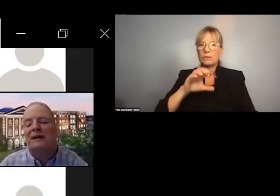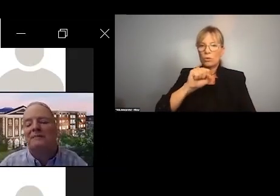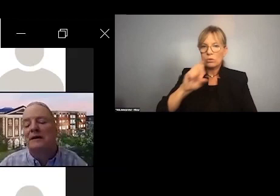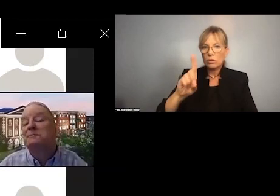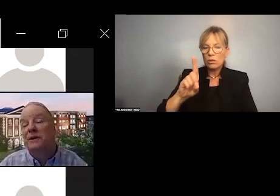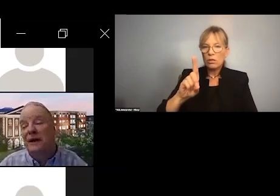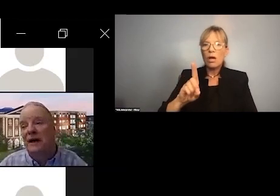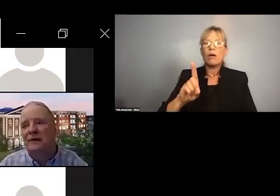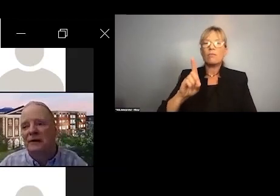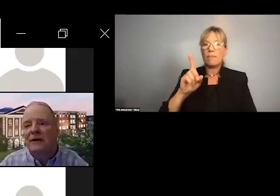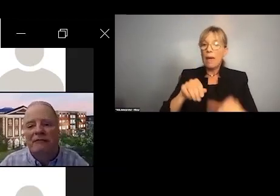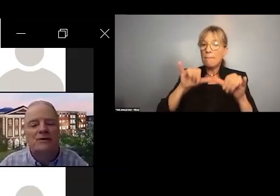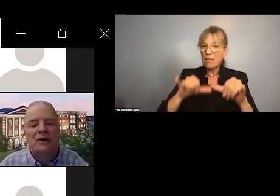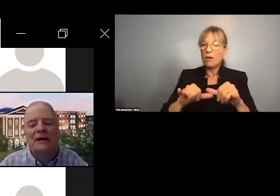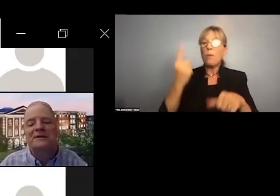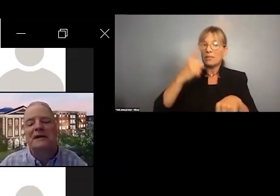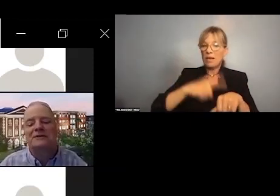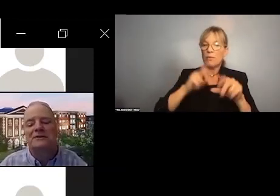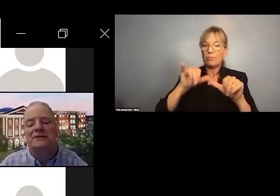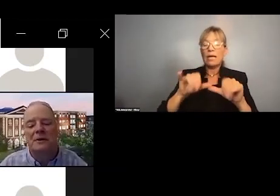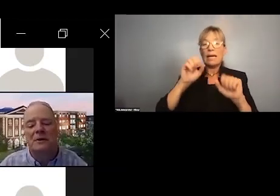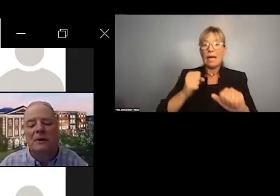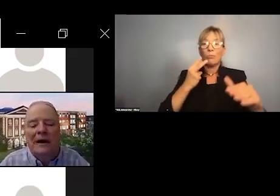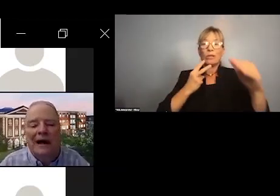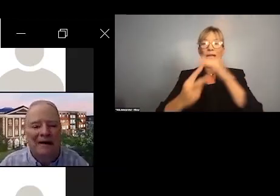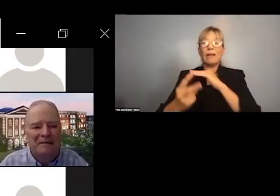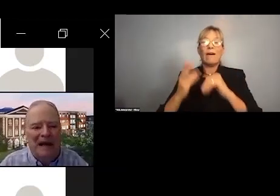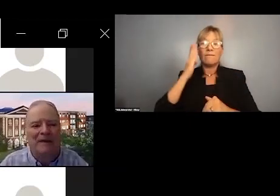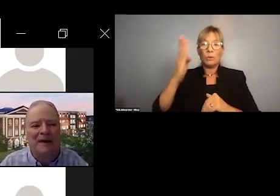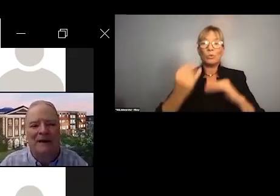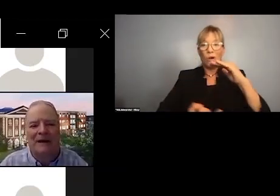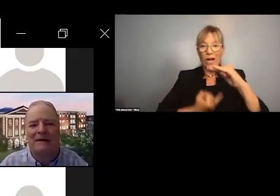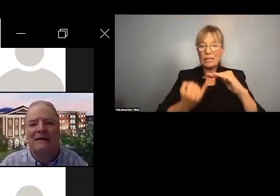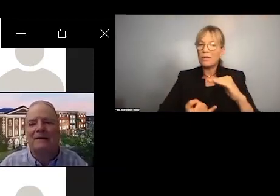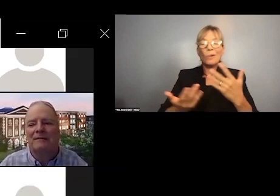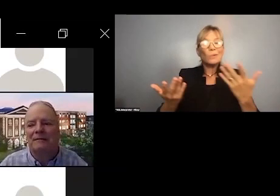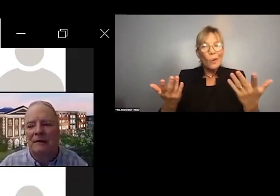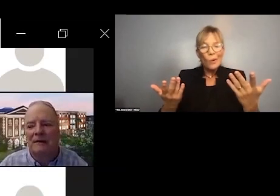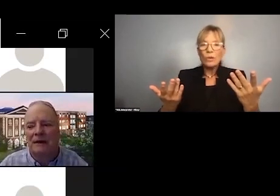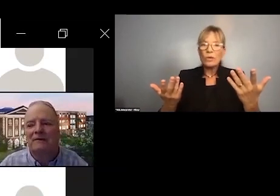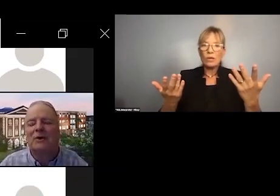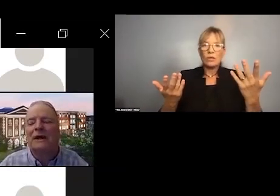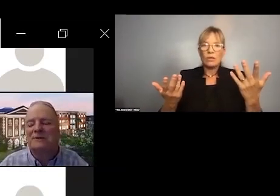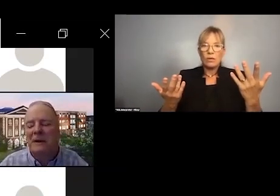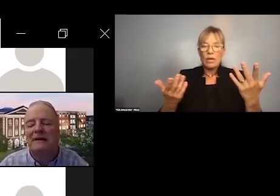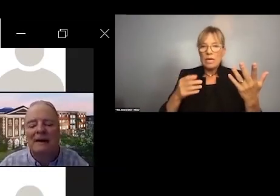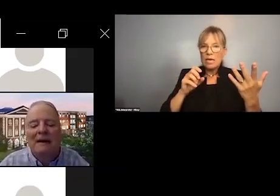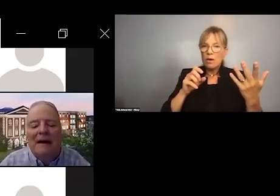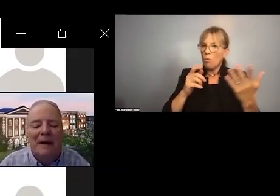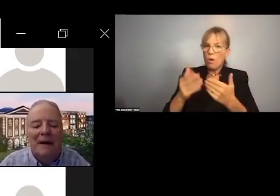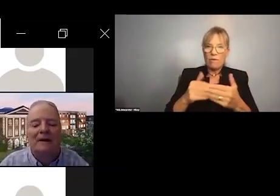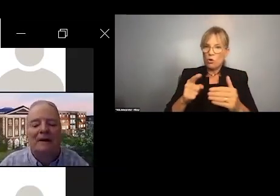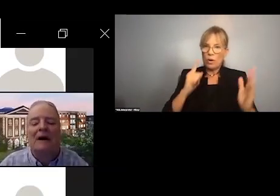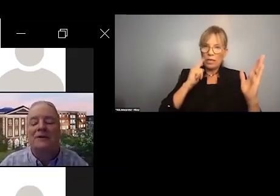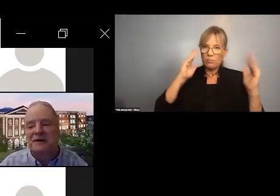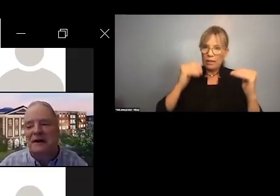point in time does predict future isolation. So anything that you can expect that